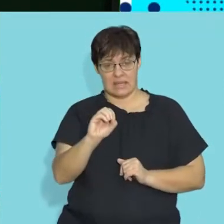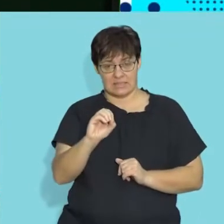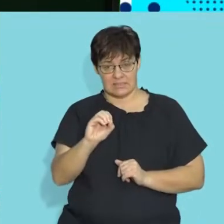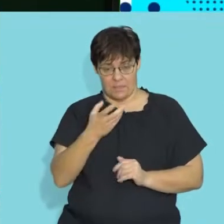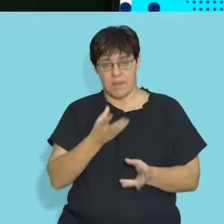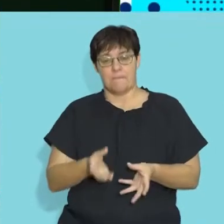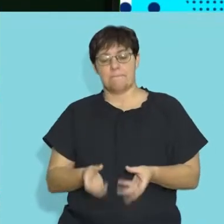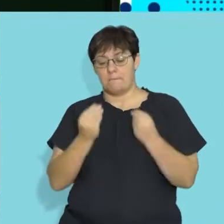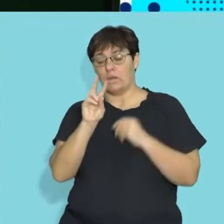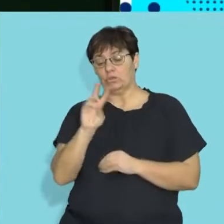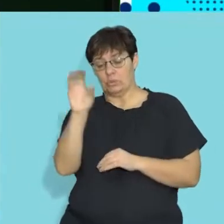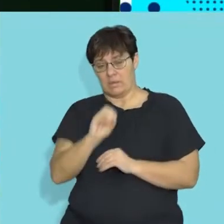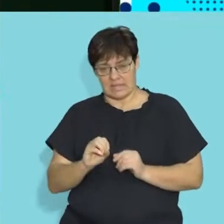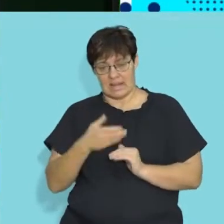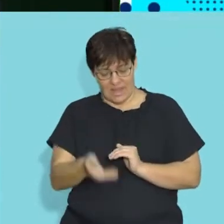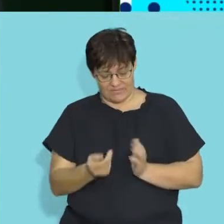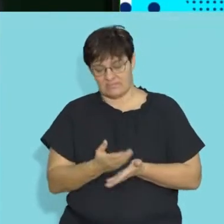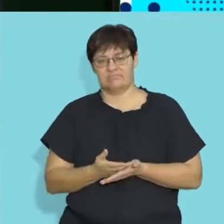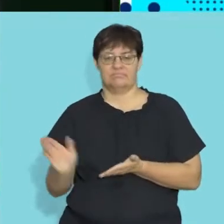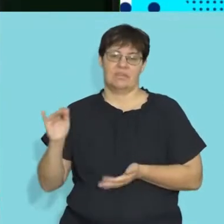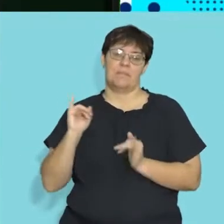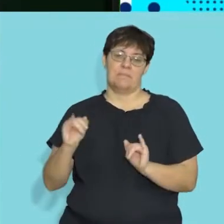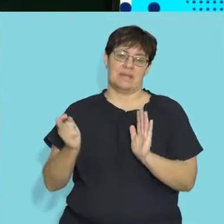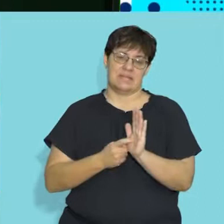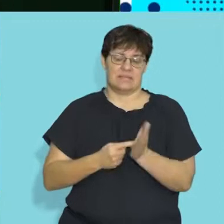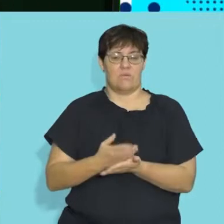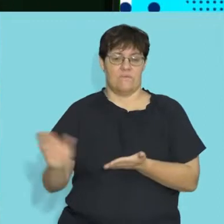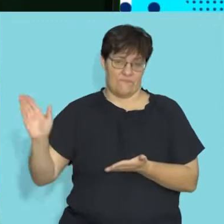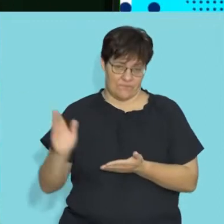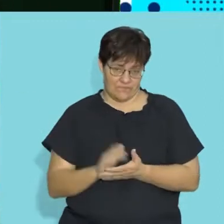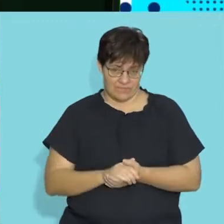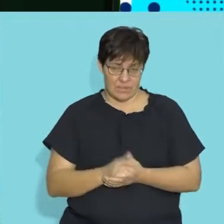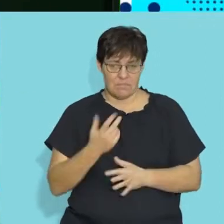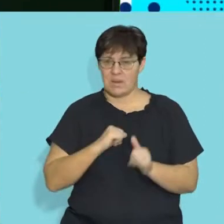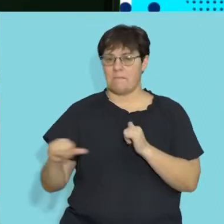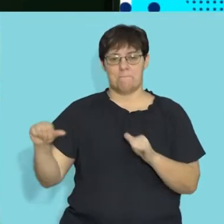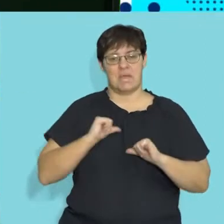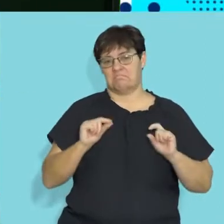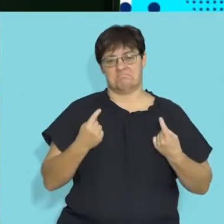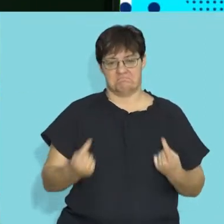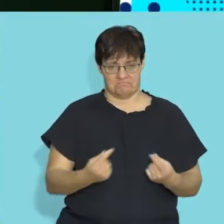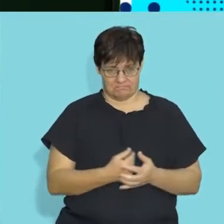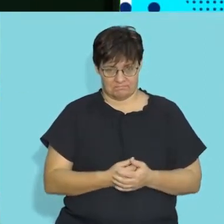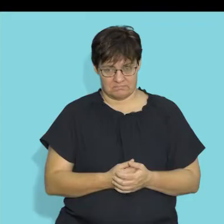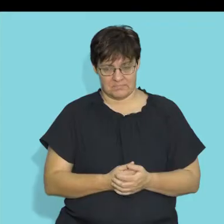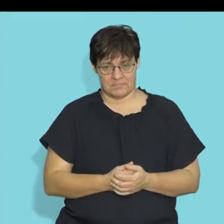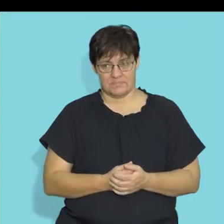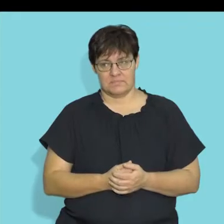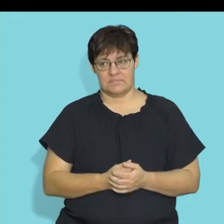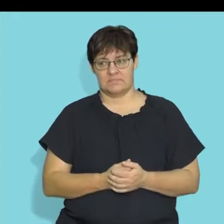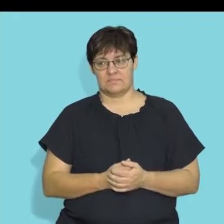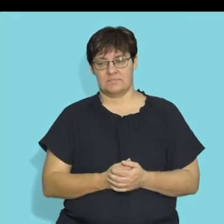that's due, and the 2% is your bad debt, which is written off as irrecoverable thereafter. Okay.